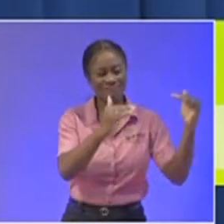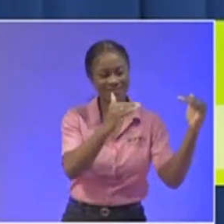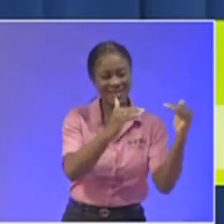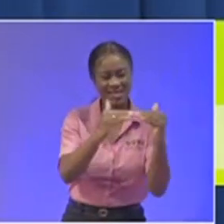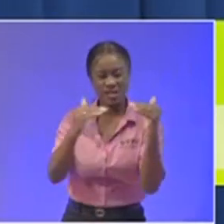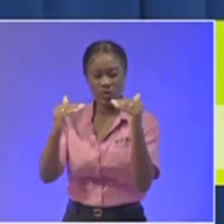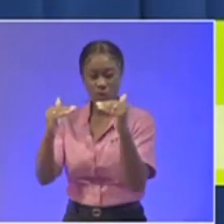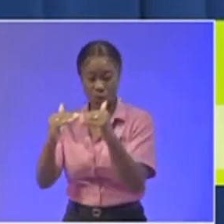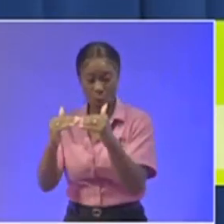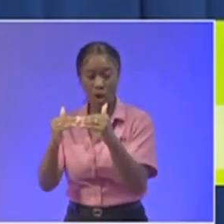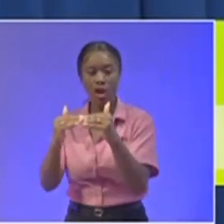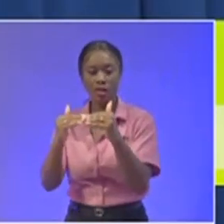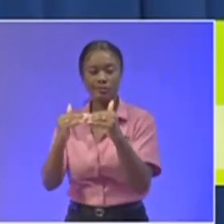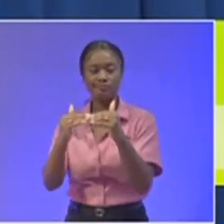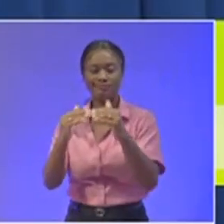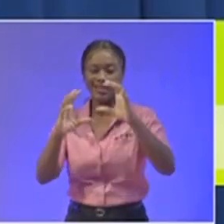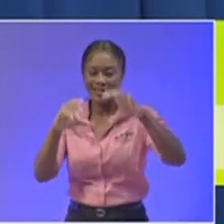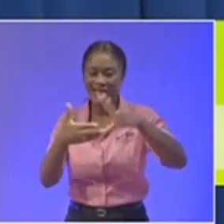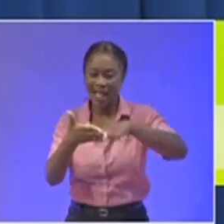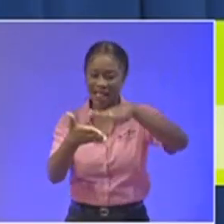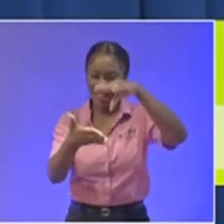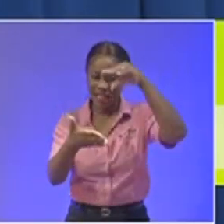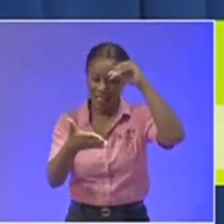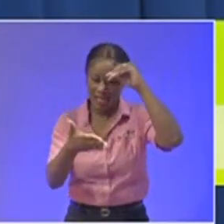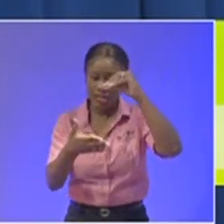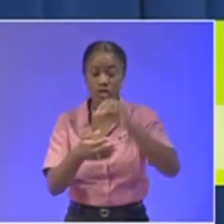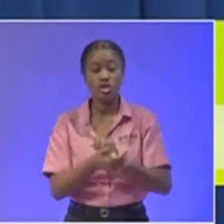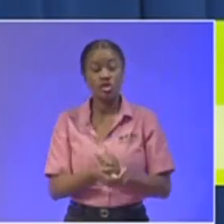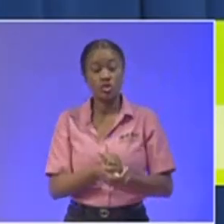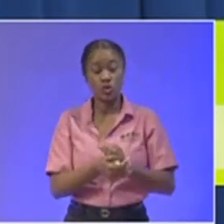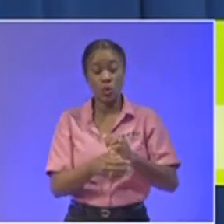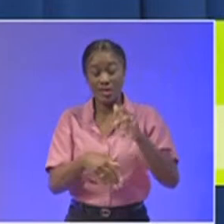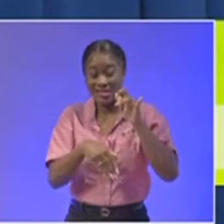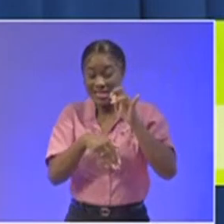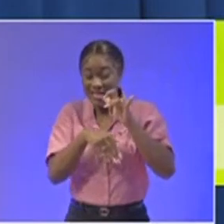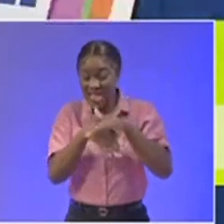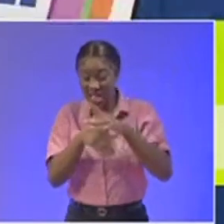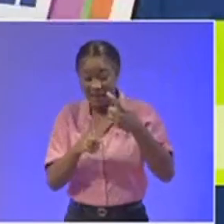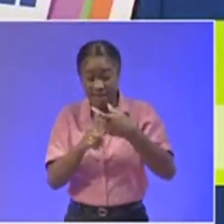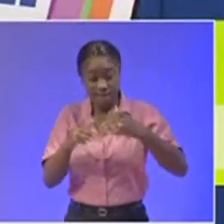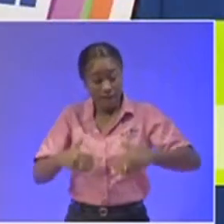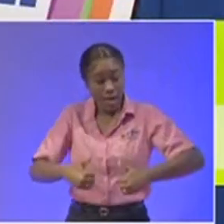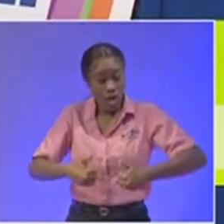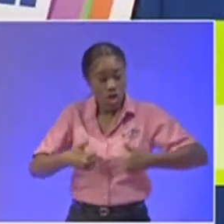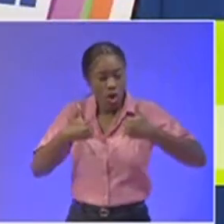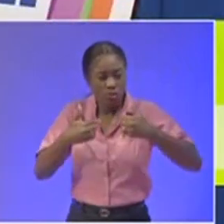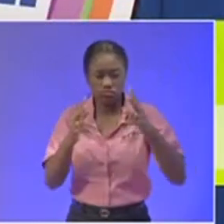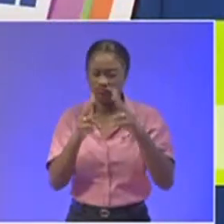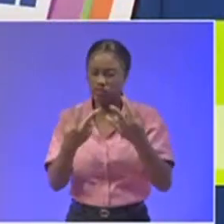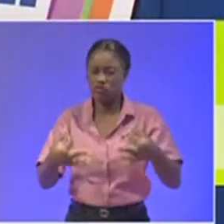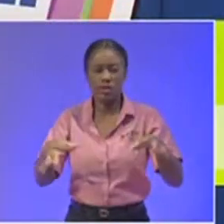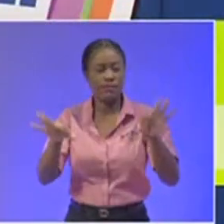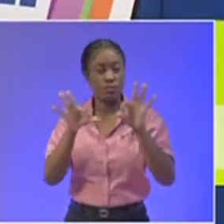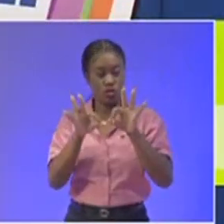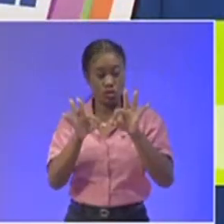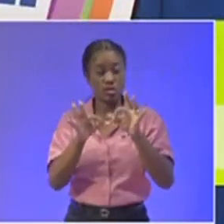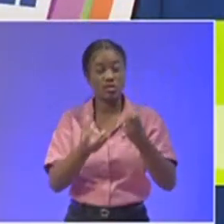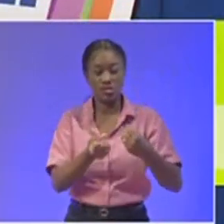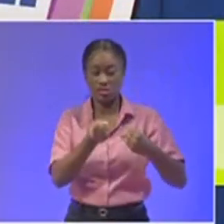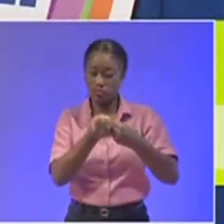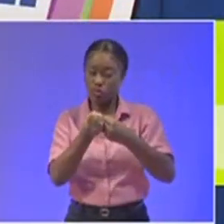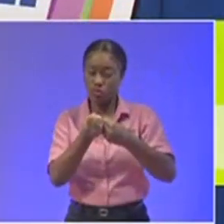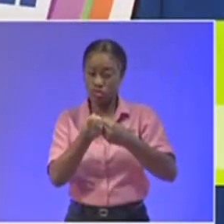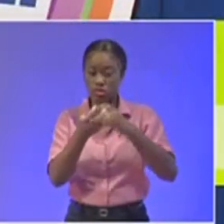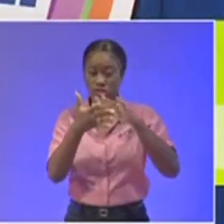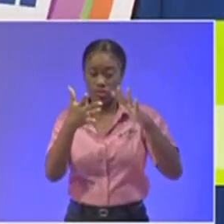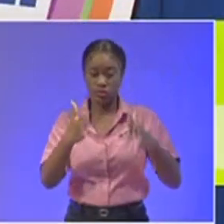access to learning. So early intervention is critical. And I'm imagining, as you're saying this, Dr. Skerritt,